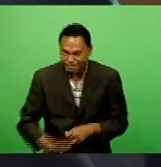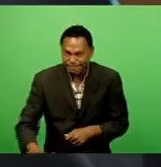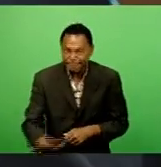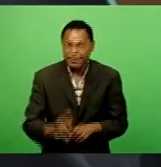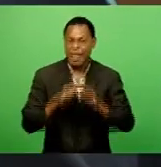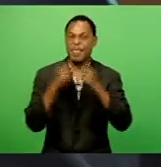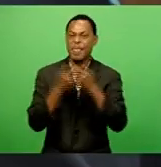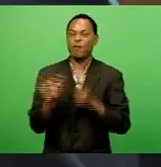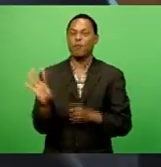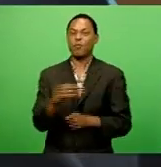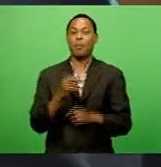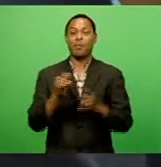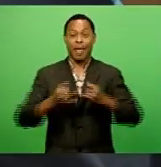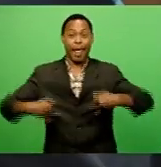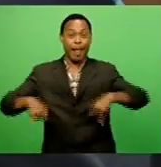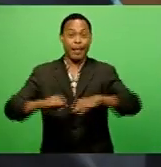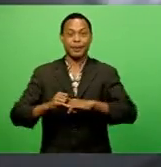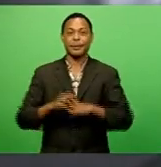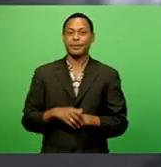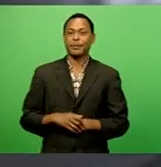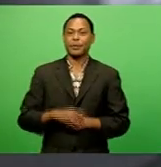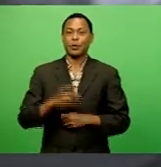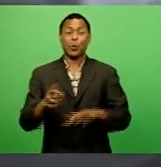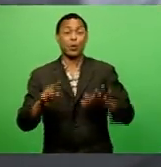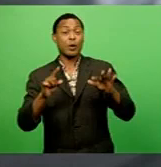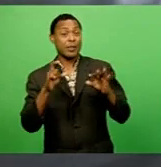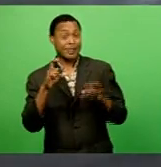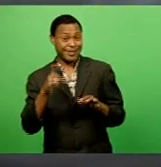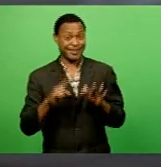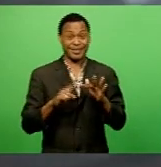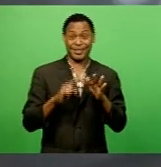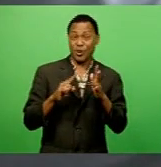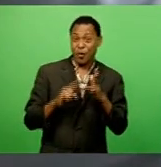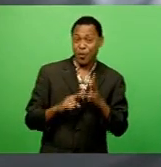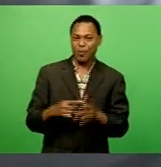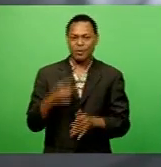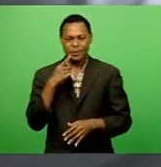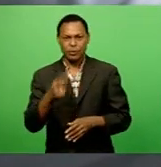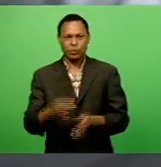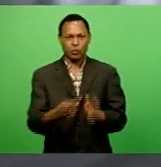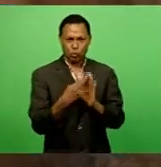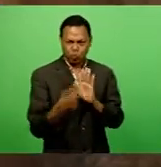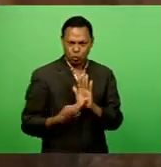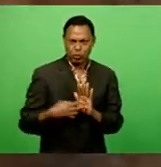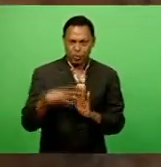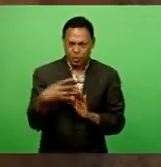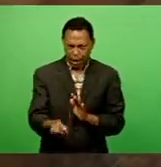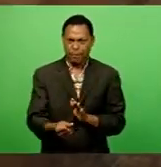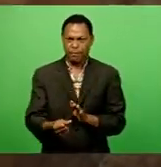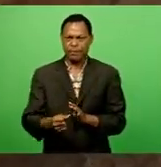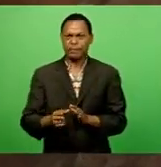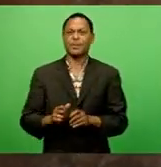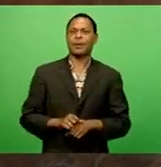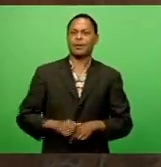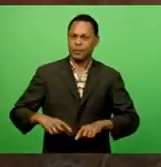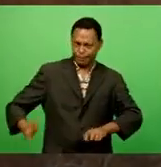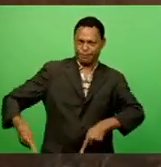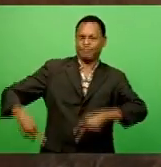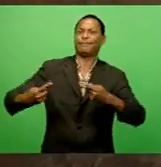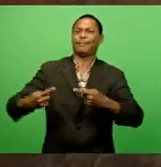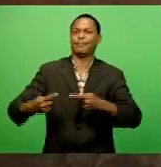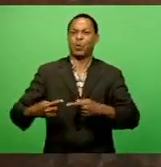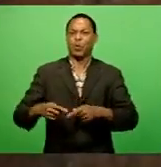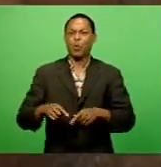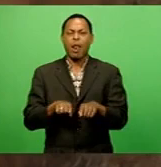an island. Fiji Rugby Chief Executive John O'Connor says the rules applied in this tournament will be a learning curve for the